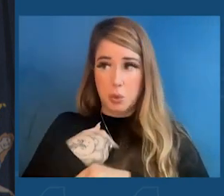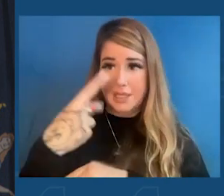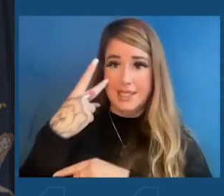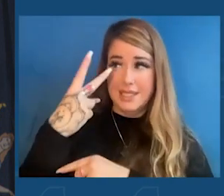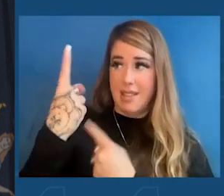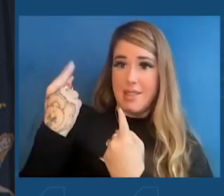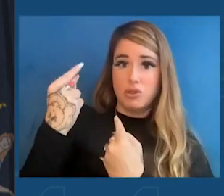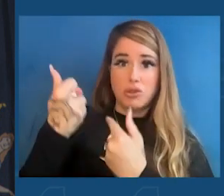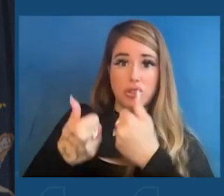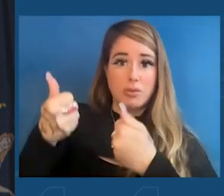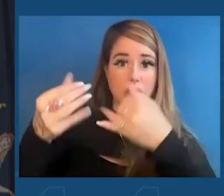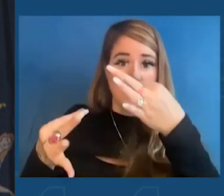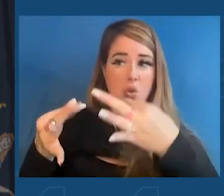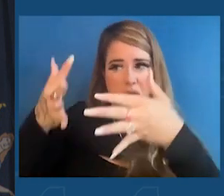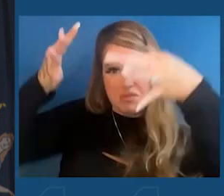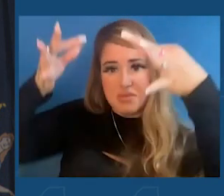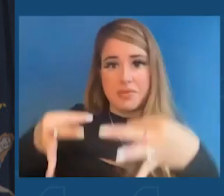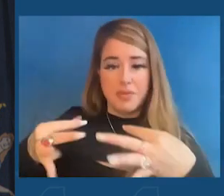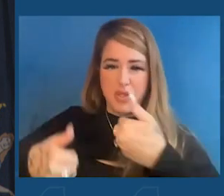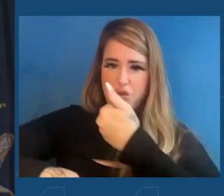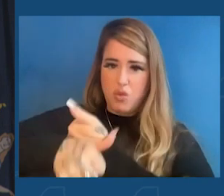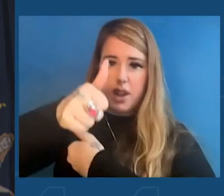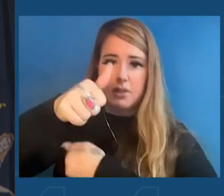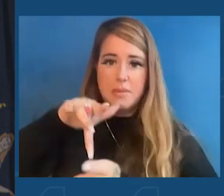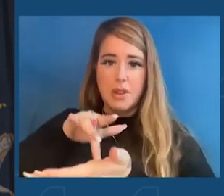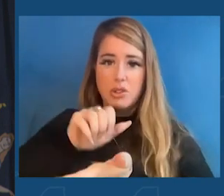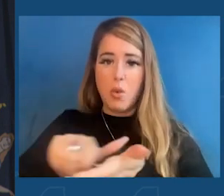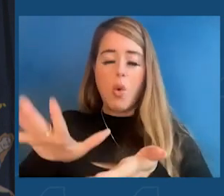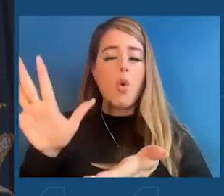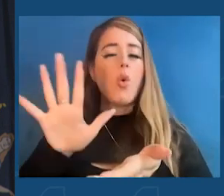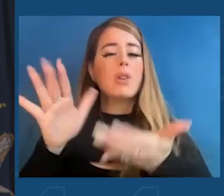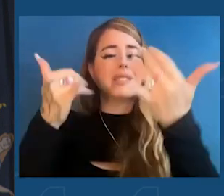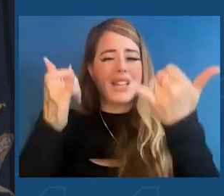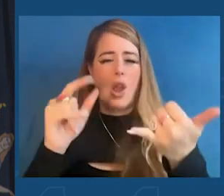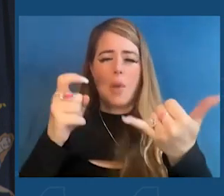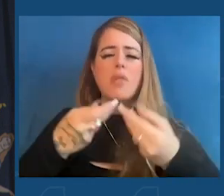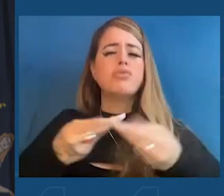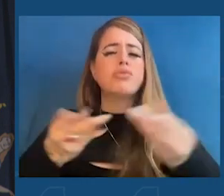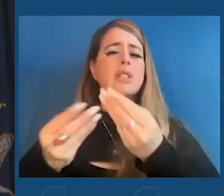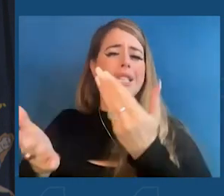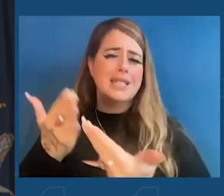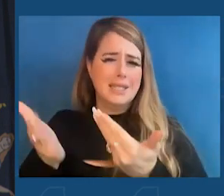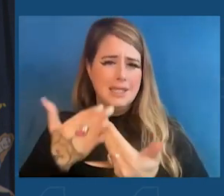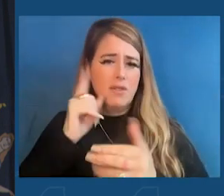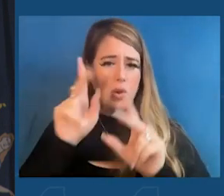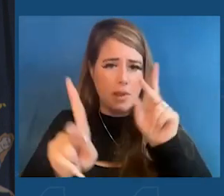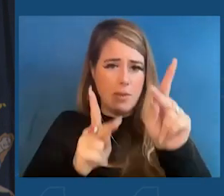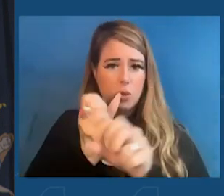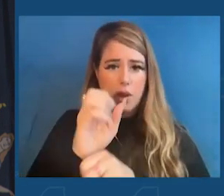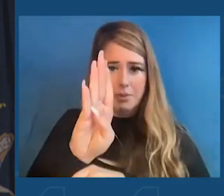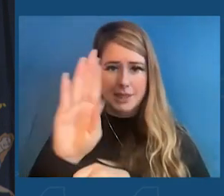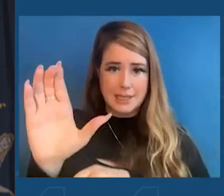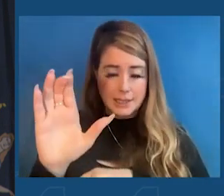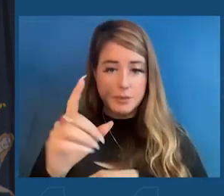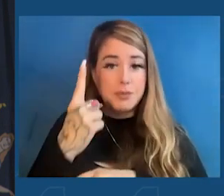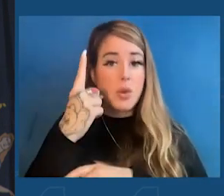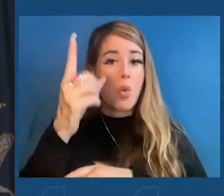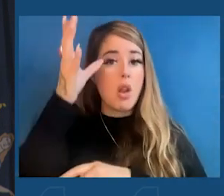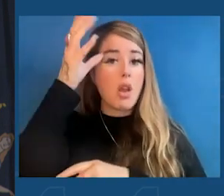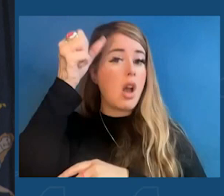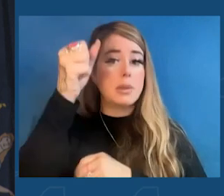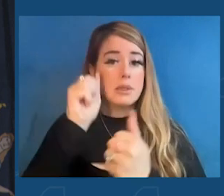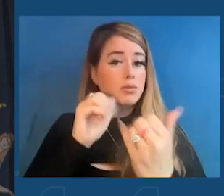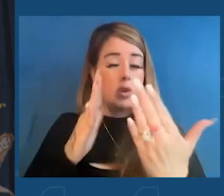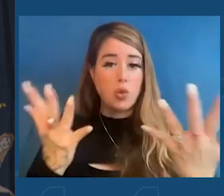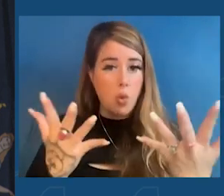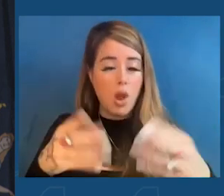and the threats to medication abortion. We must make it easier for people to get birth control. And one common sense way to do that is by providing over-the-counter